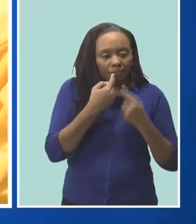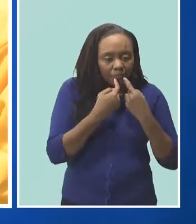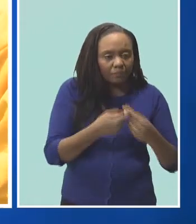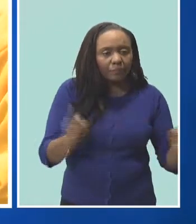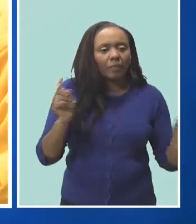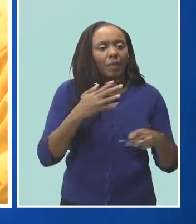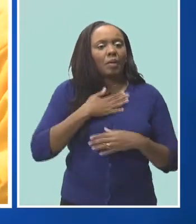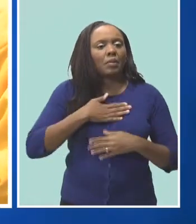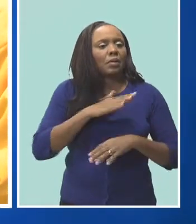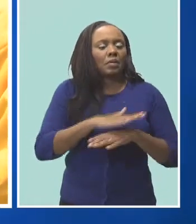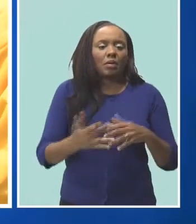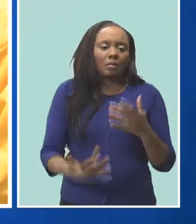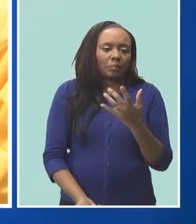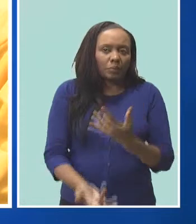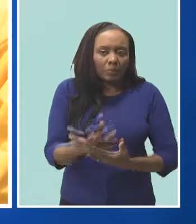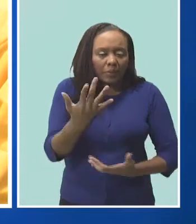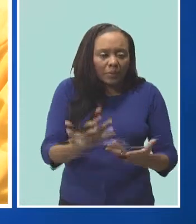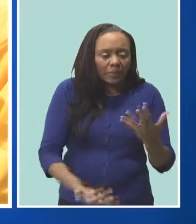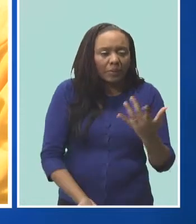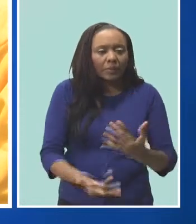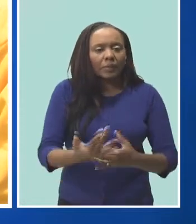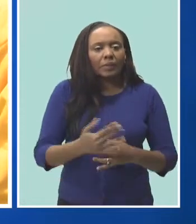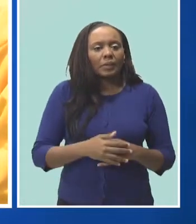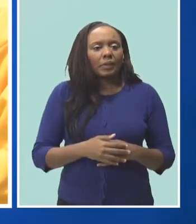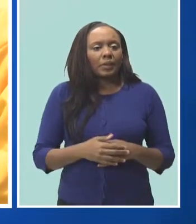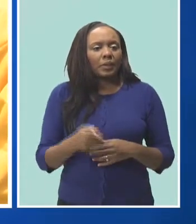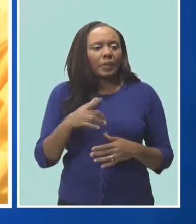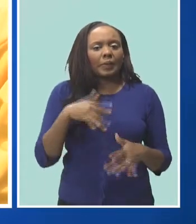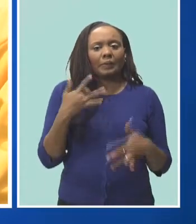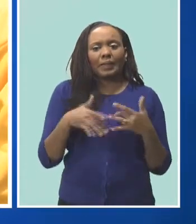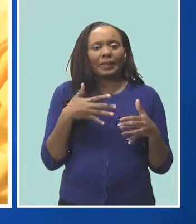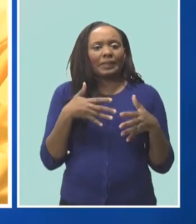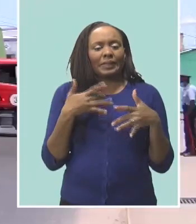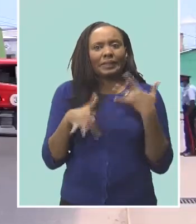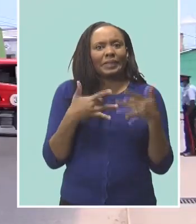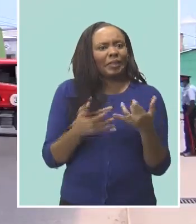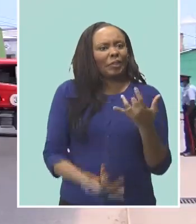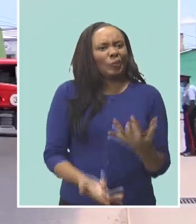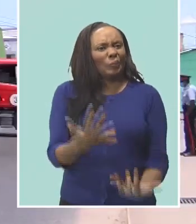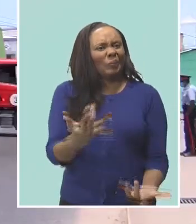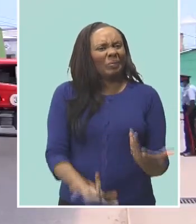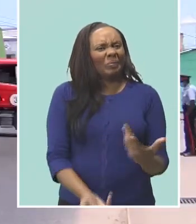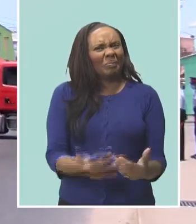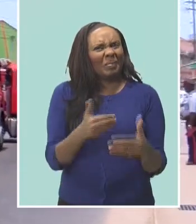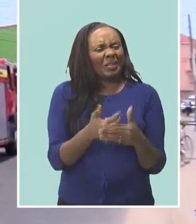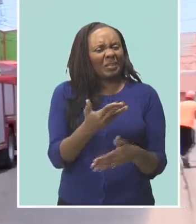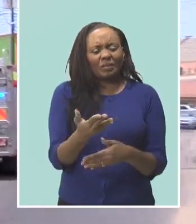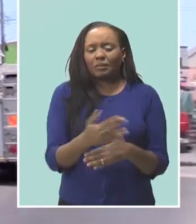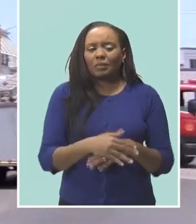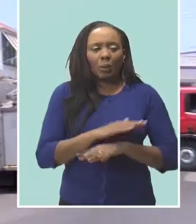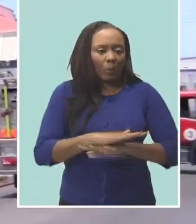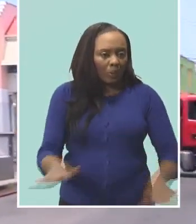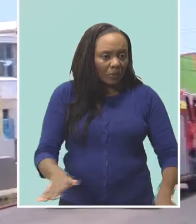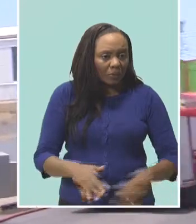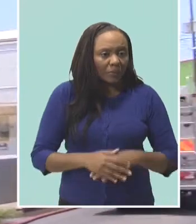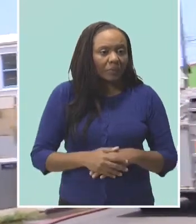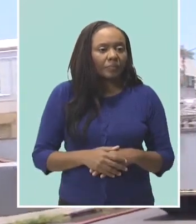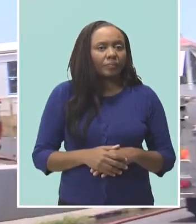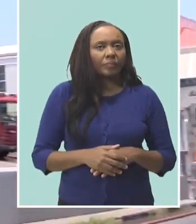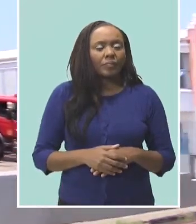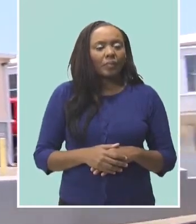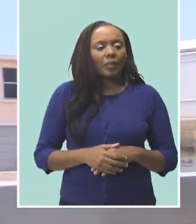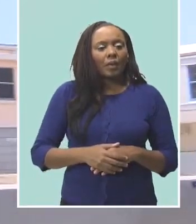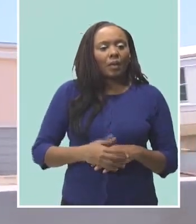to burn. It might seem excited, but it is dangerous. The chief was speaking as fire officers were going